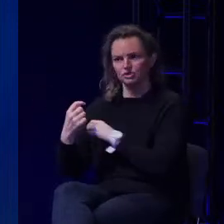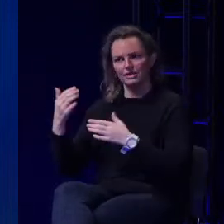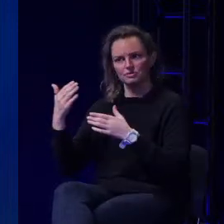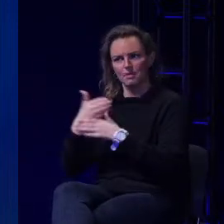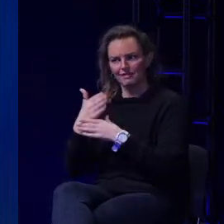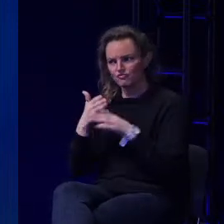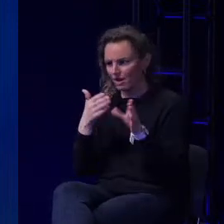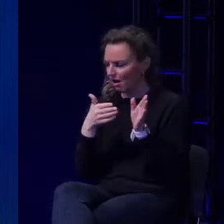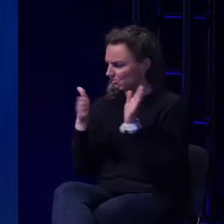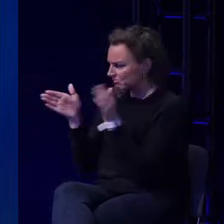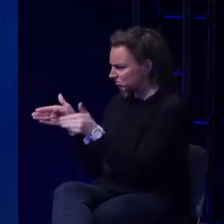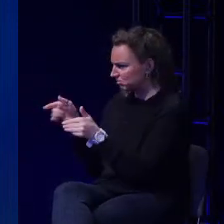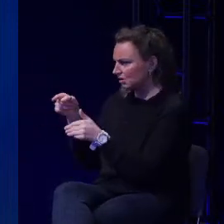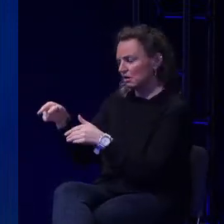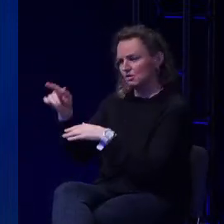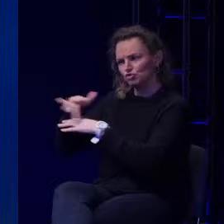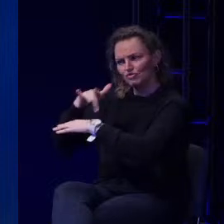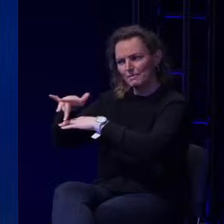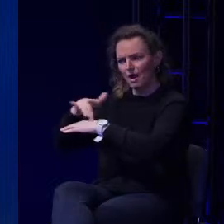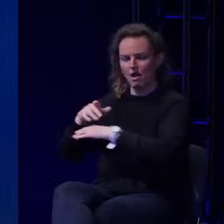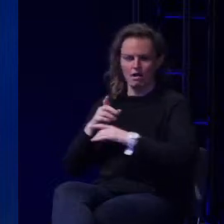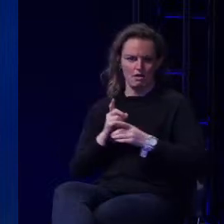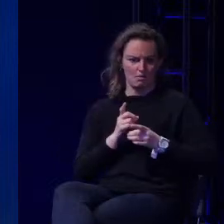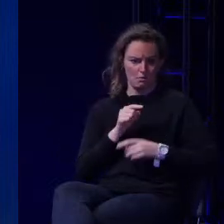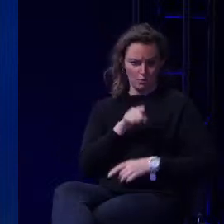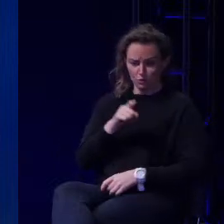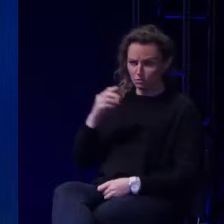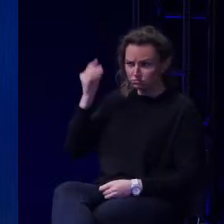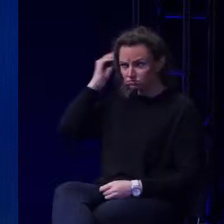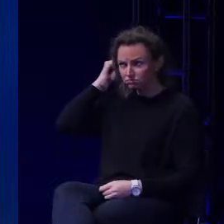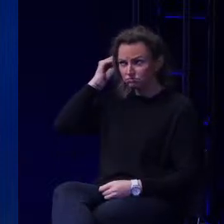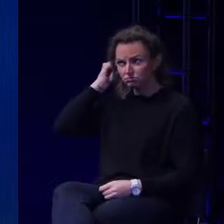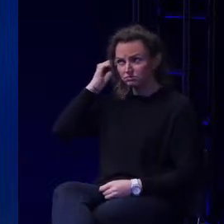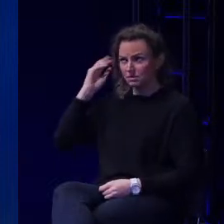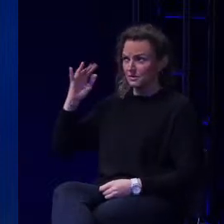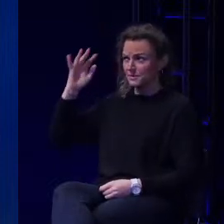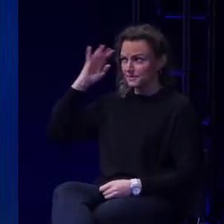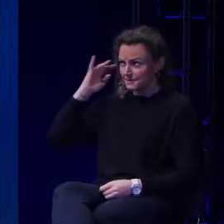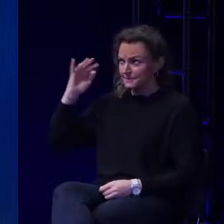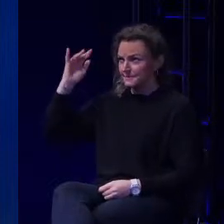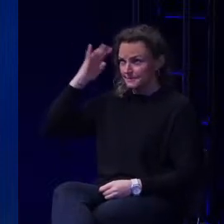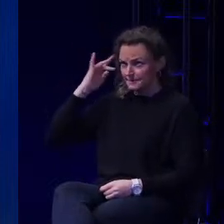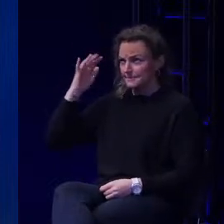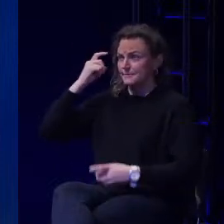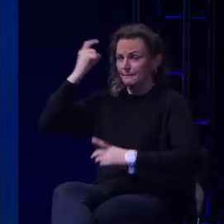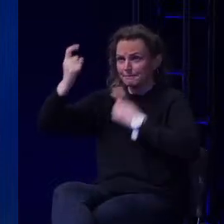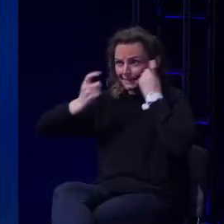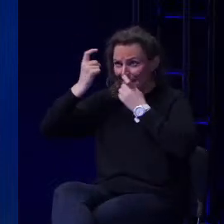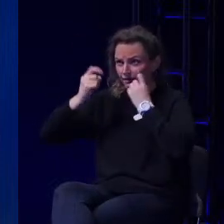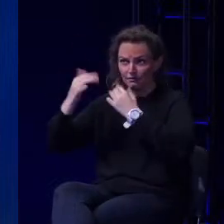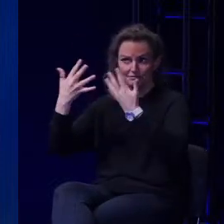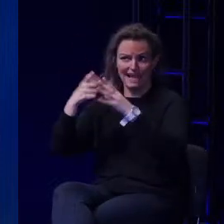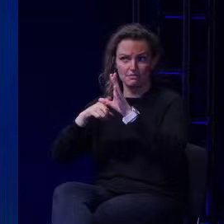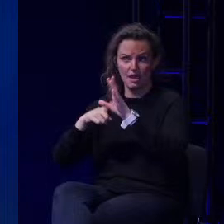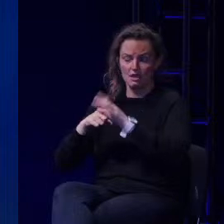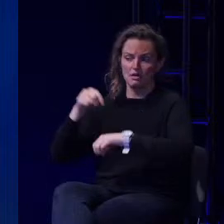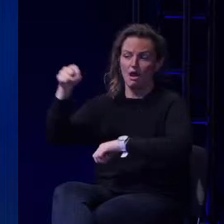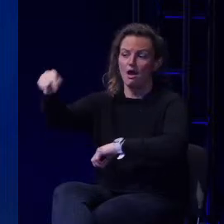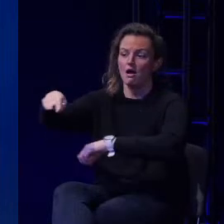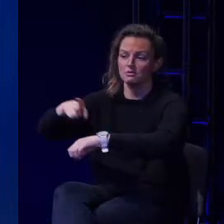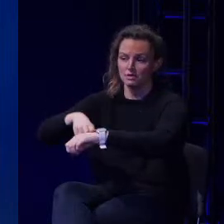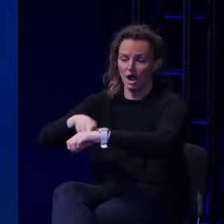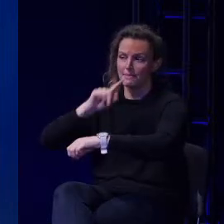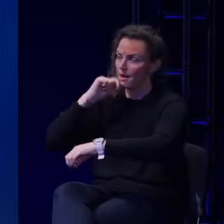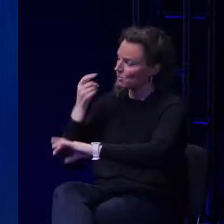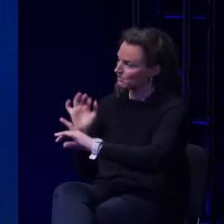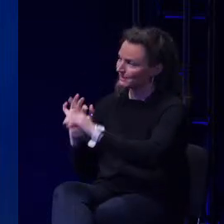You were sort of, were you aiming? Were you consciously sort of thinking, in 10 years' time, I'm going to be on a film set